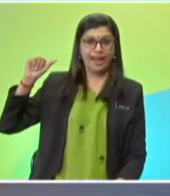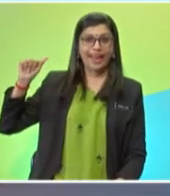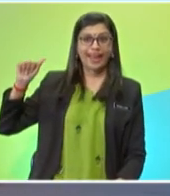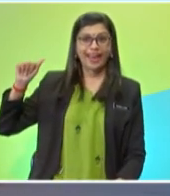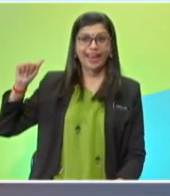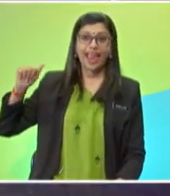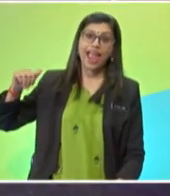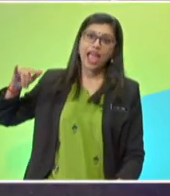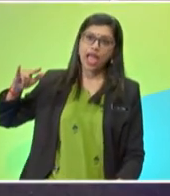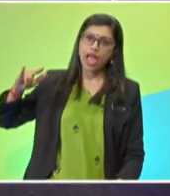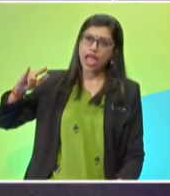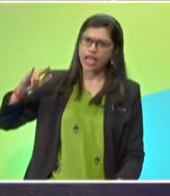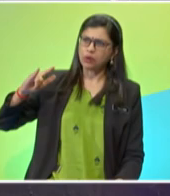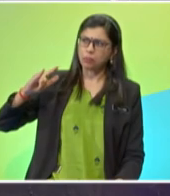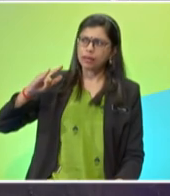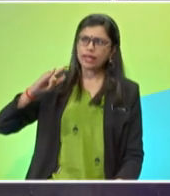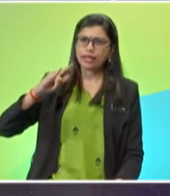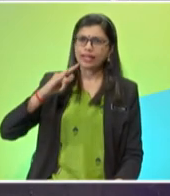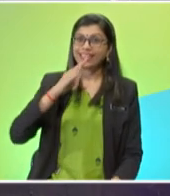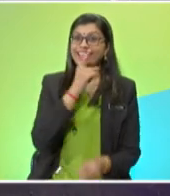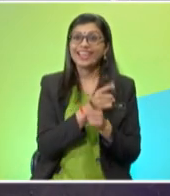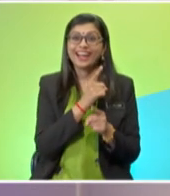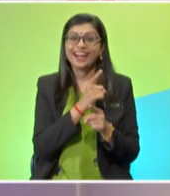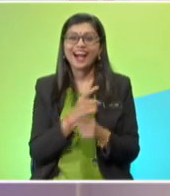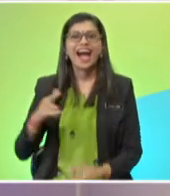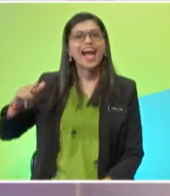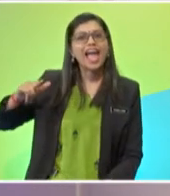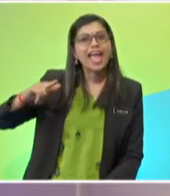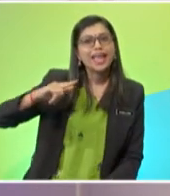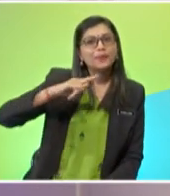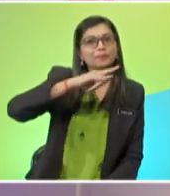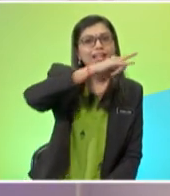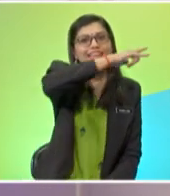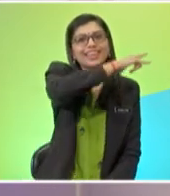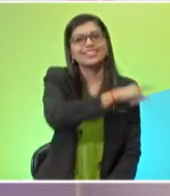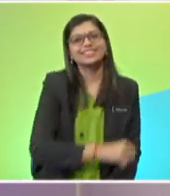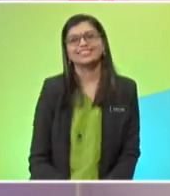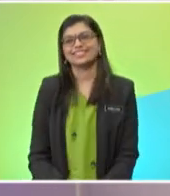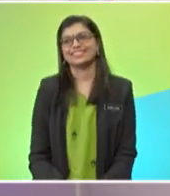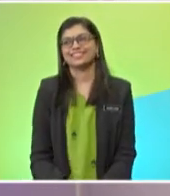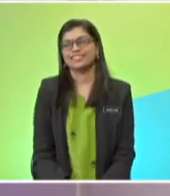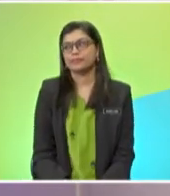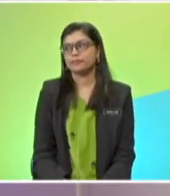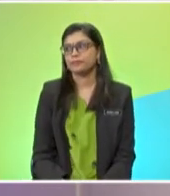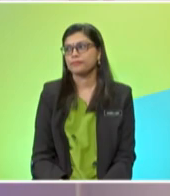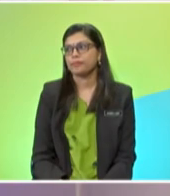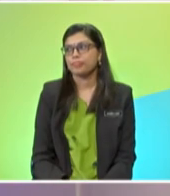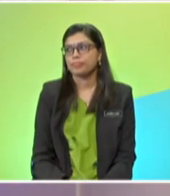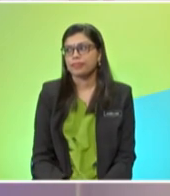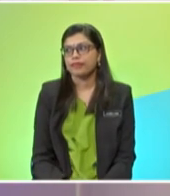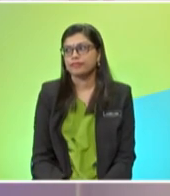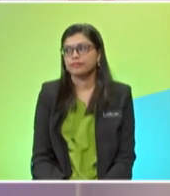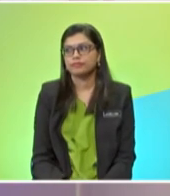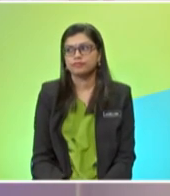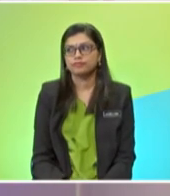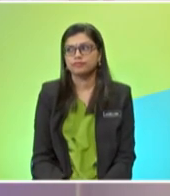aeroplane. Yes, it's an aeroplane. Okay, so okay. We got that right. Pupils at now.